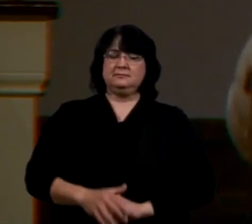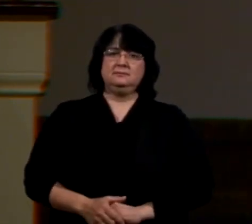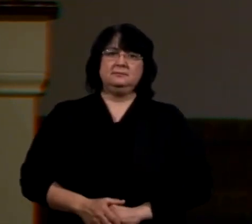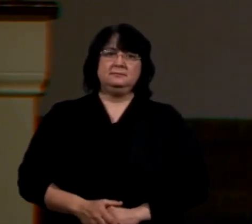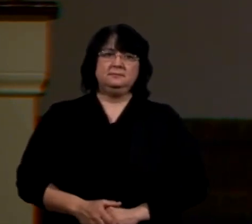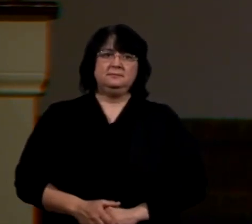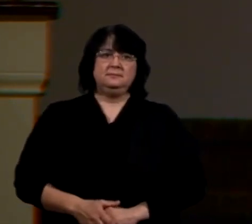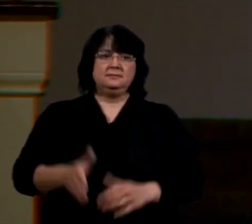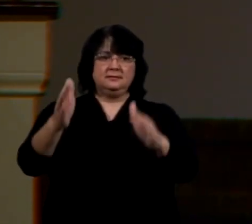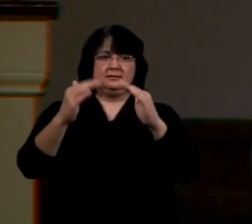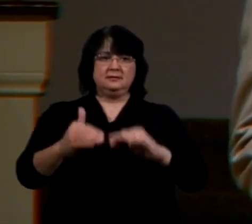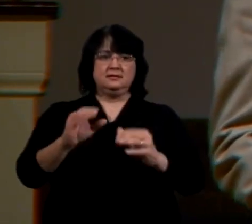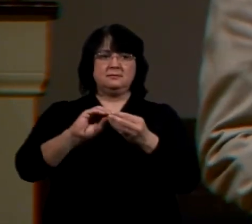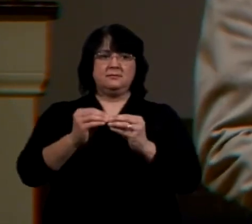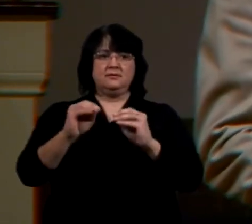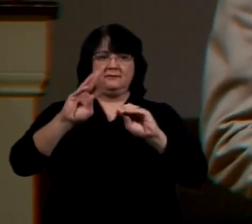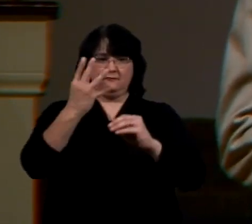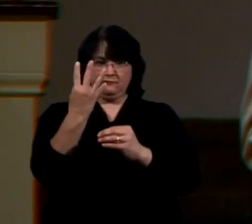Now let's go to division 4.